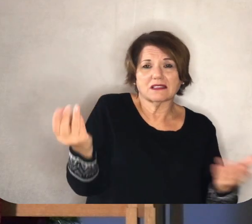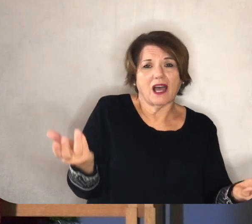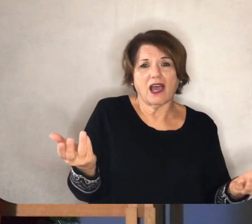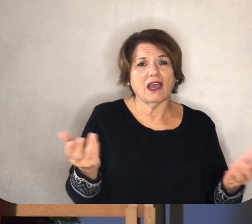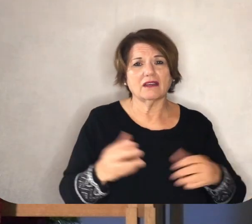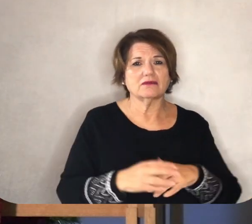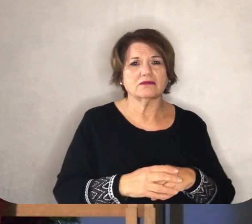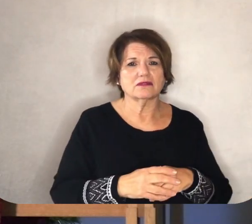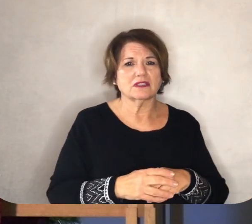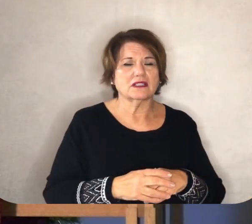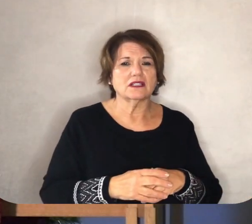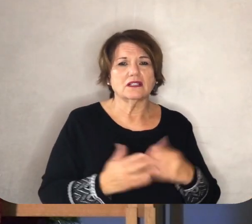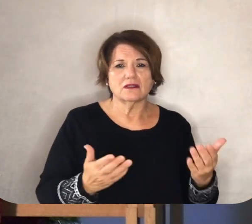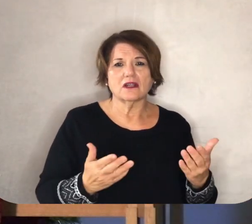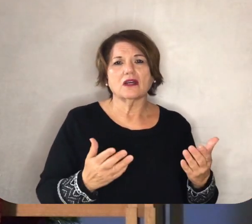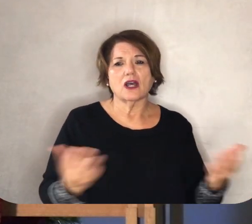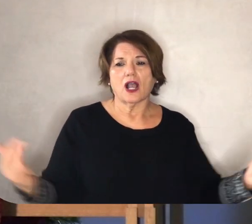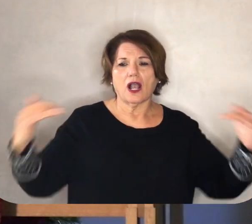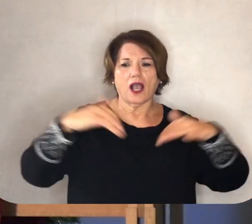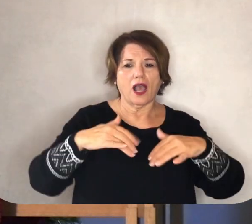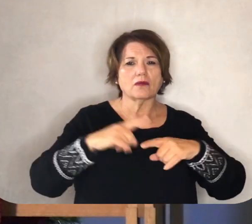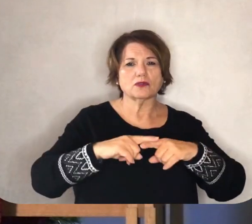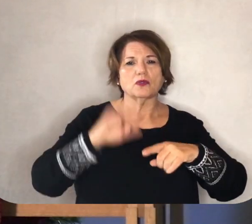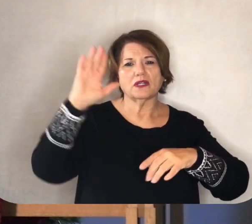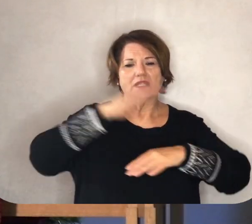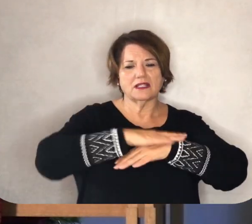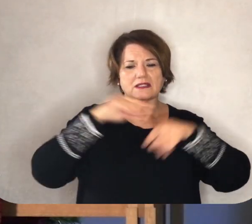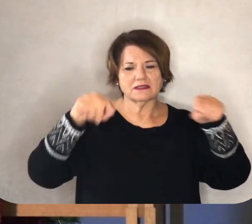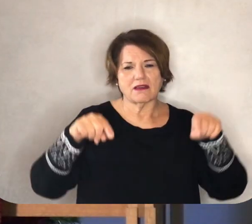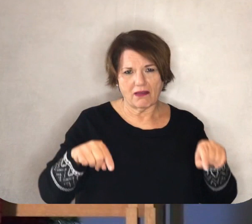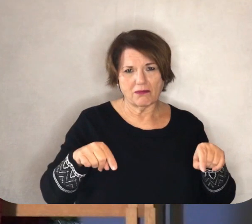at the table of the Lord. Amen.